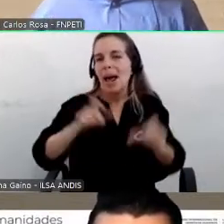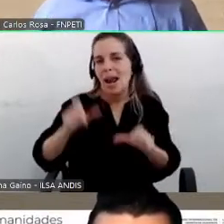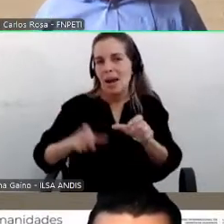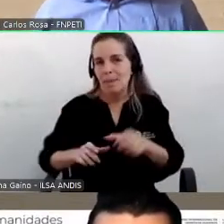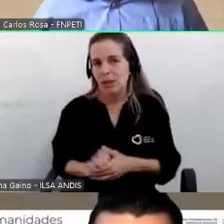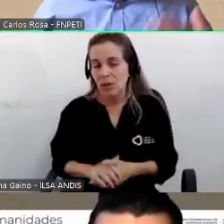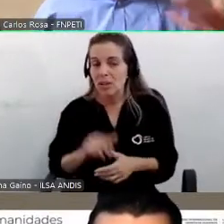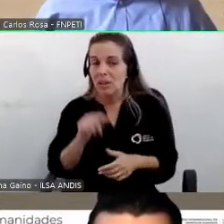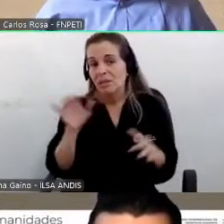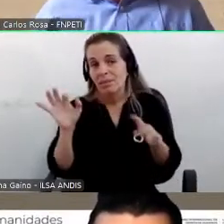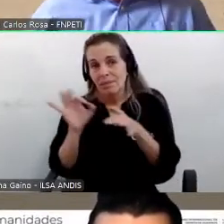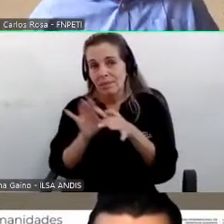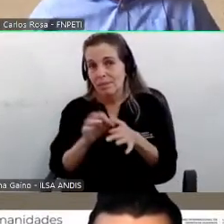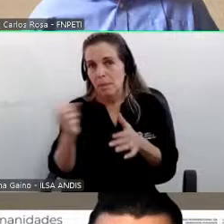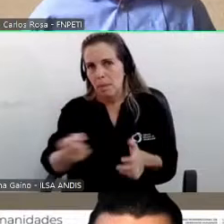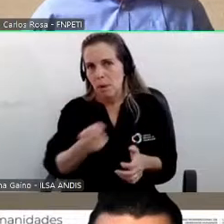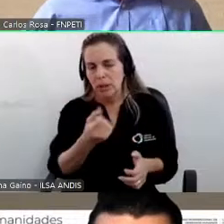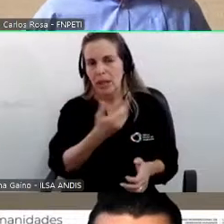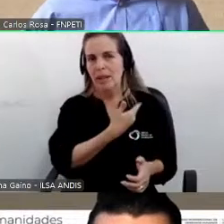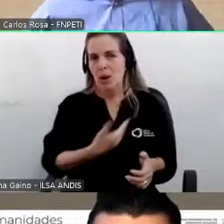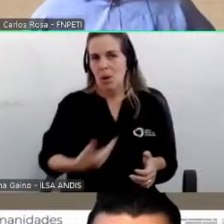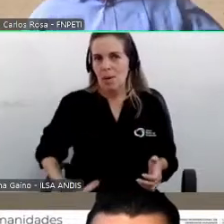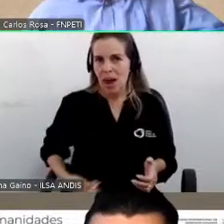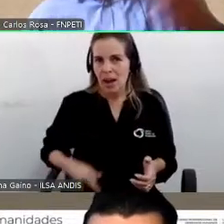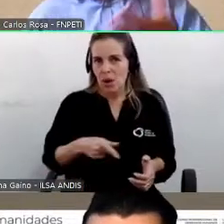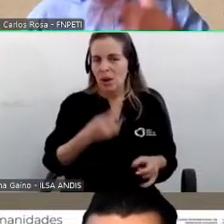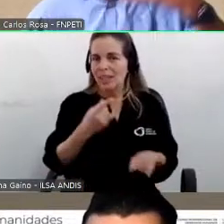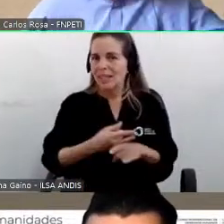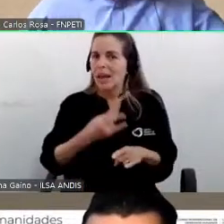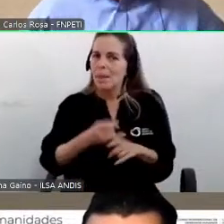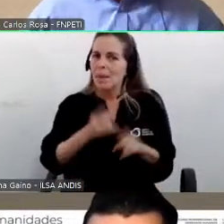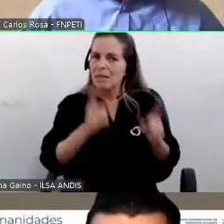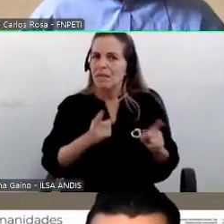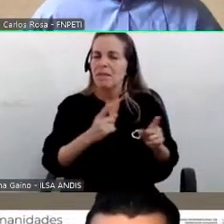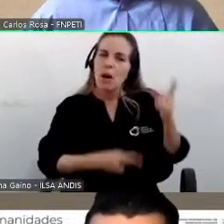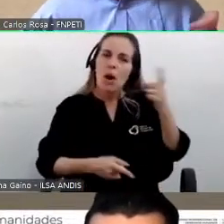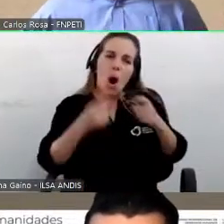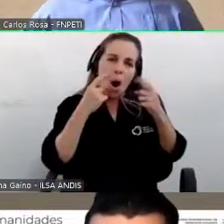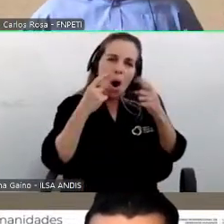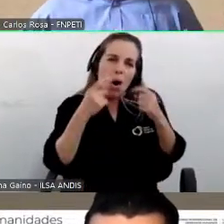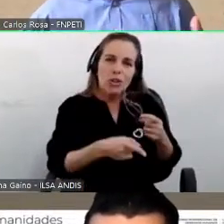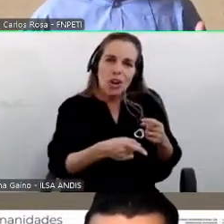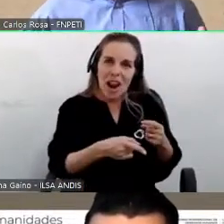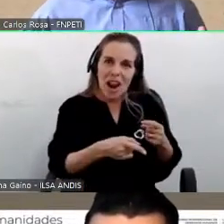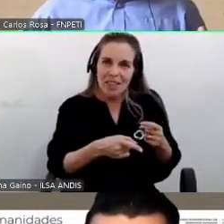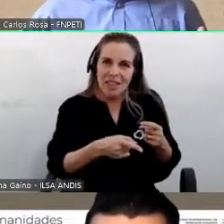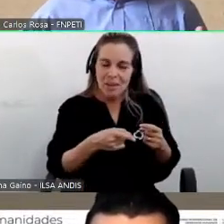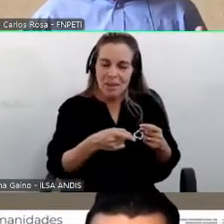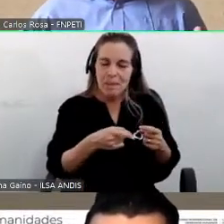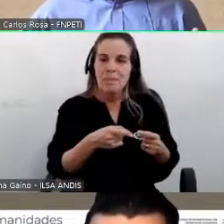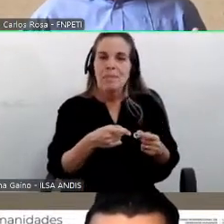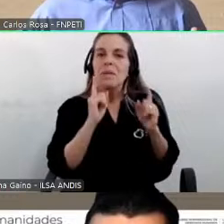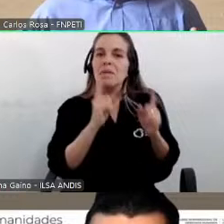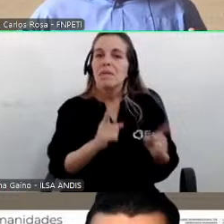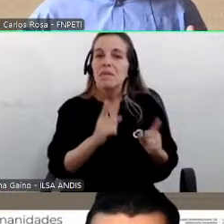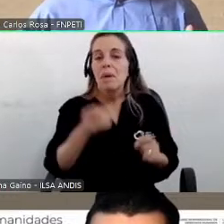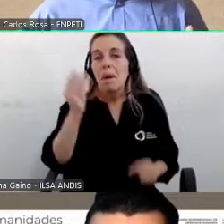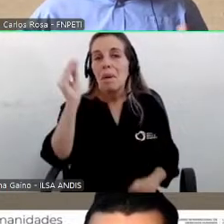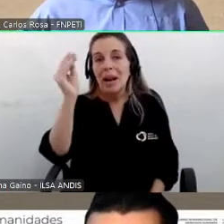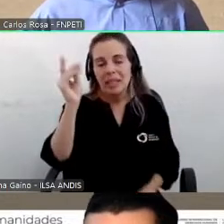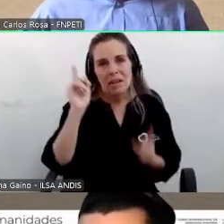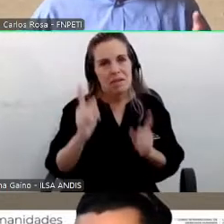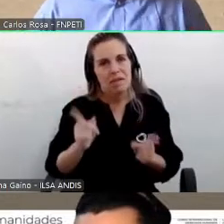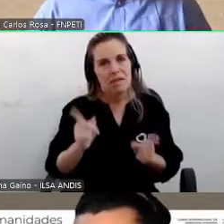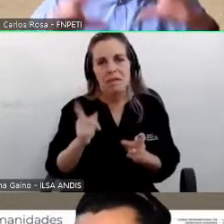of conducting these oversight activities. But we have also noticed the problem